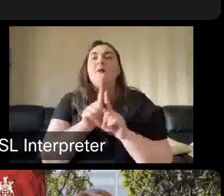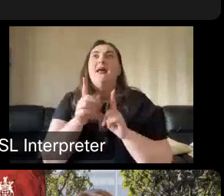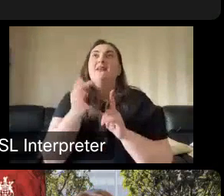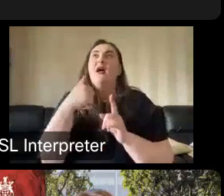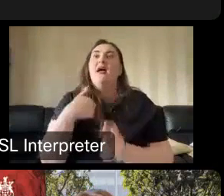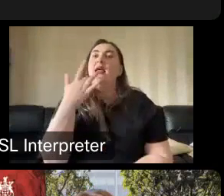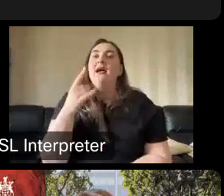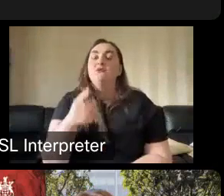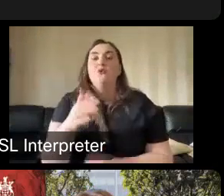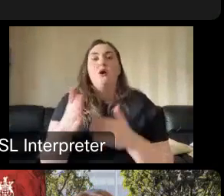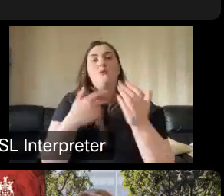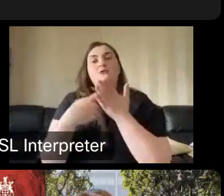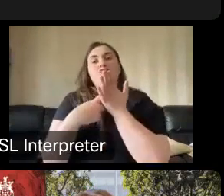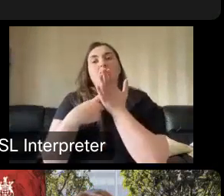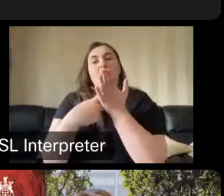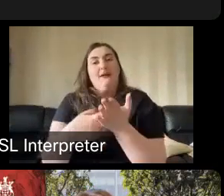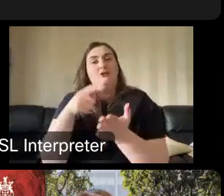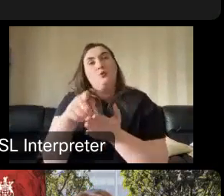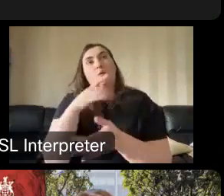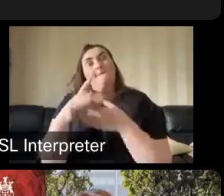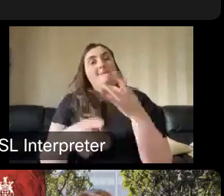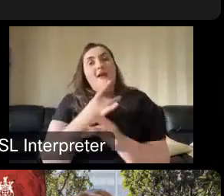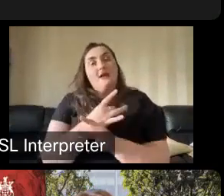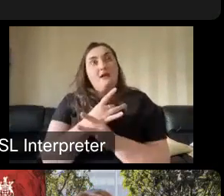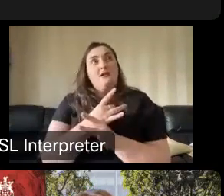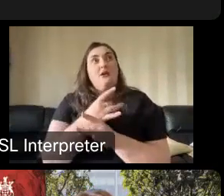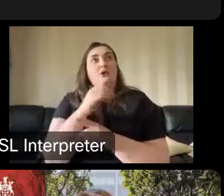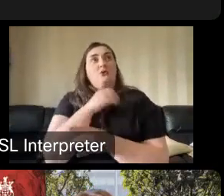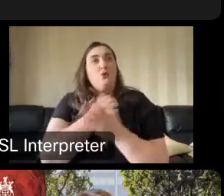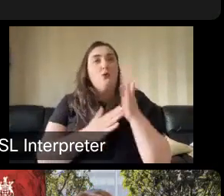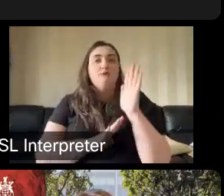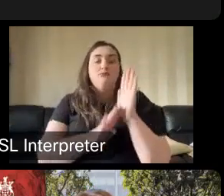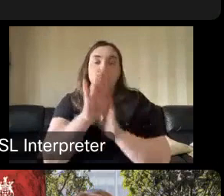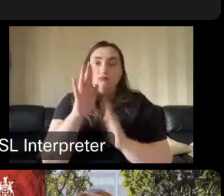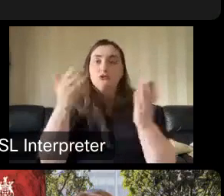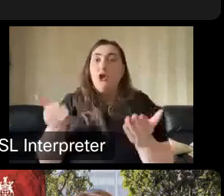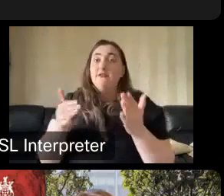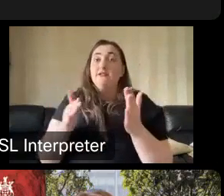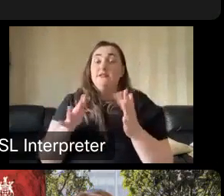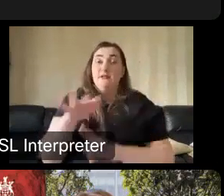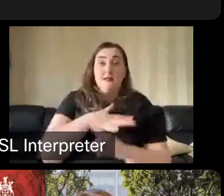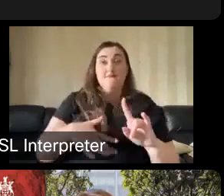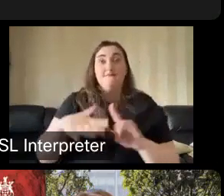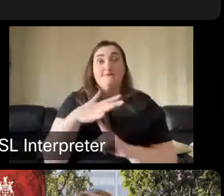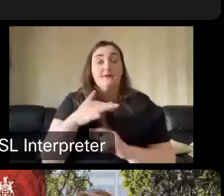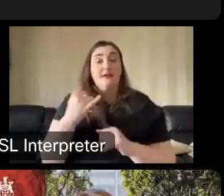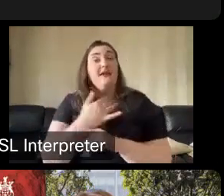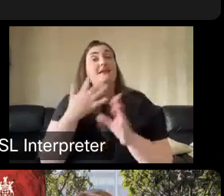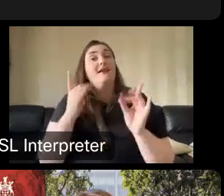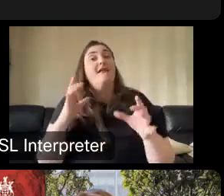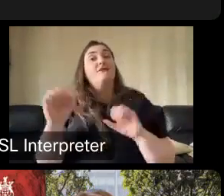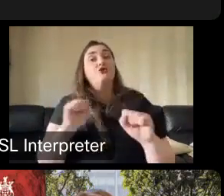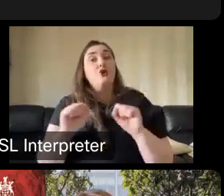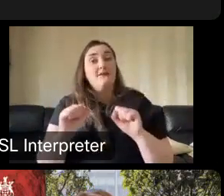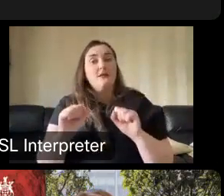what recommendations you would make to improve the current approach to staff support in our health service, what would be the key things you